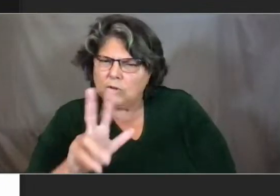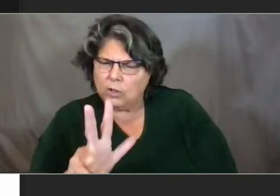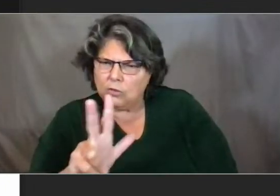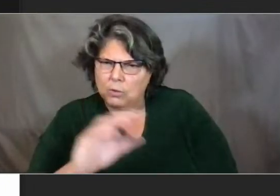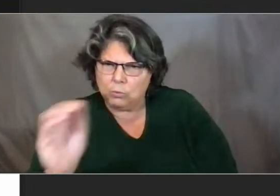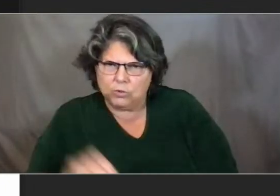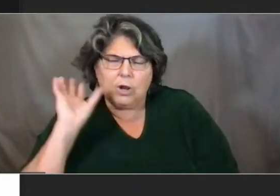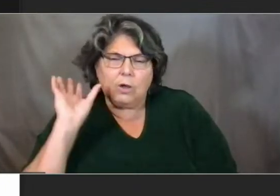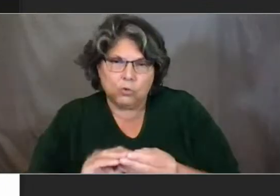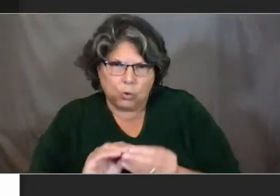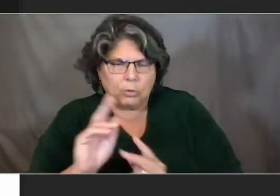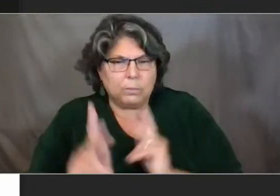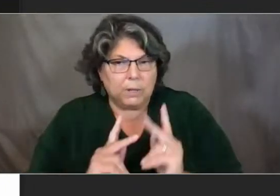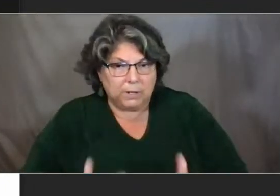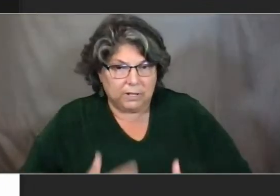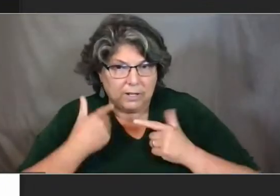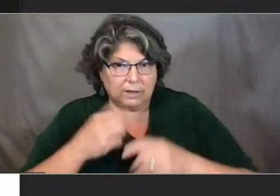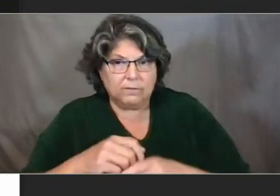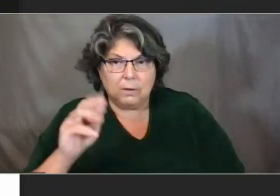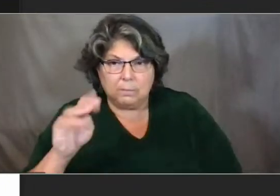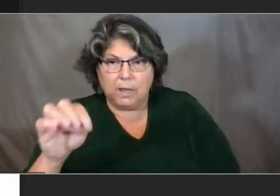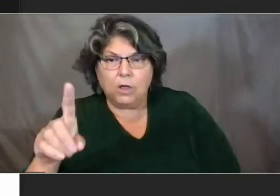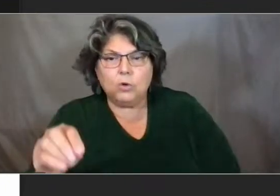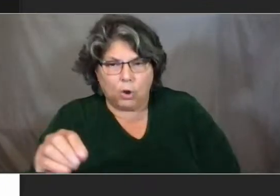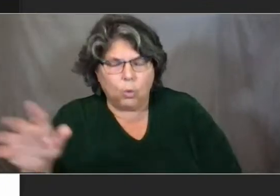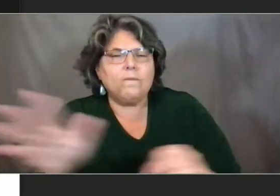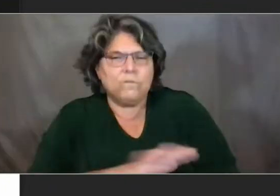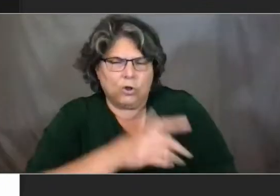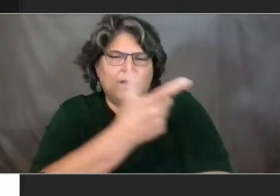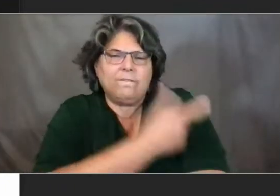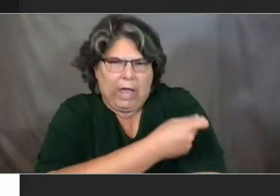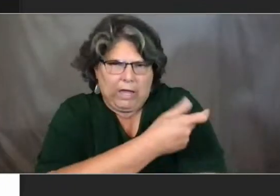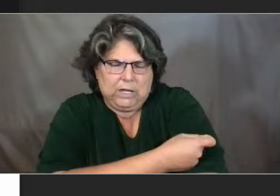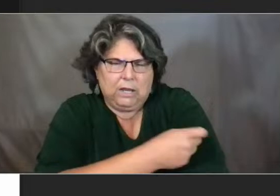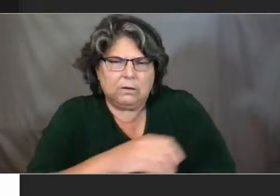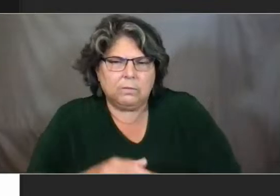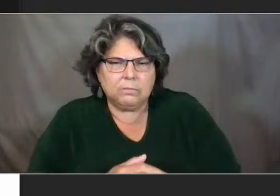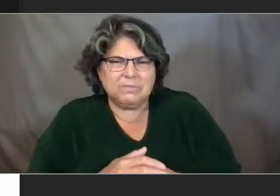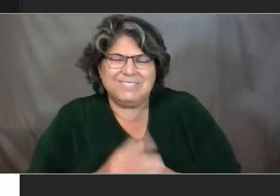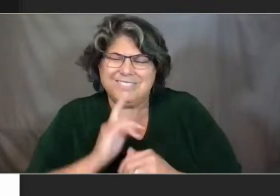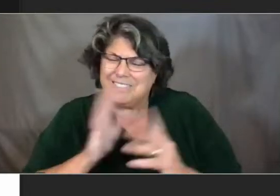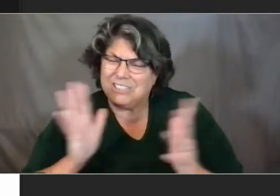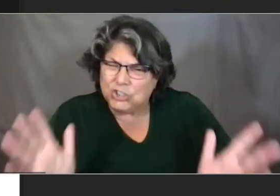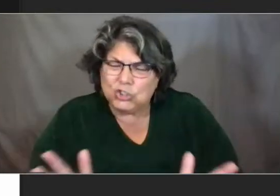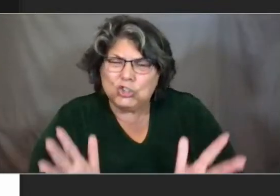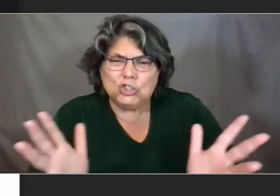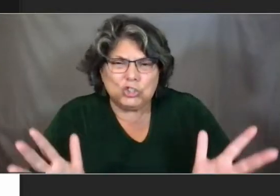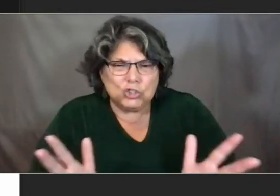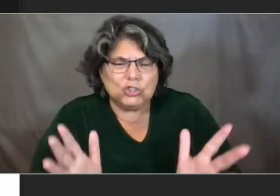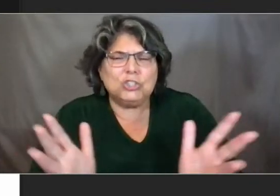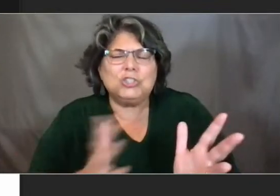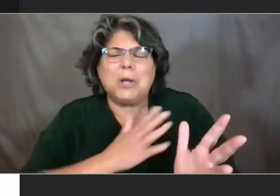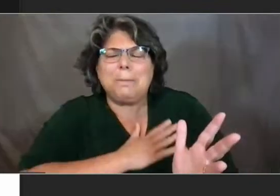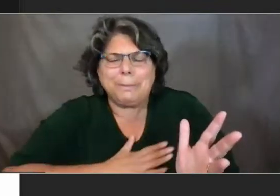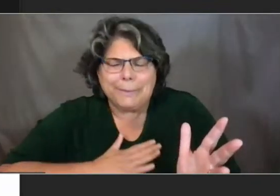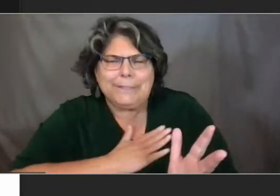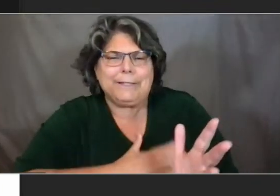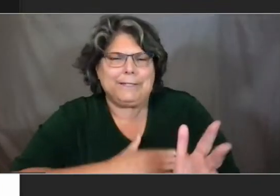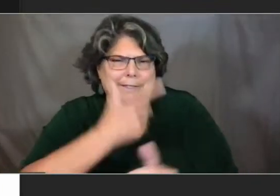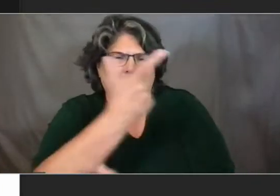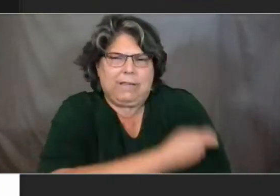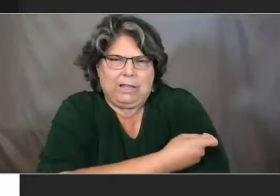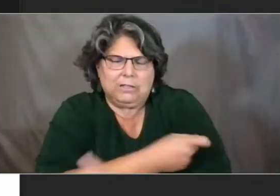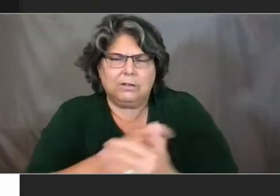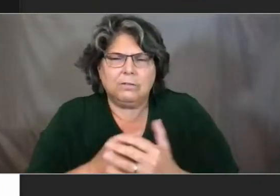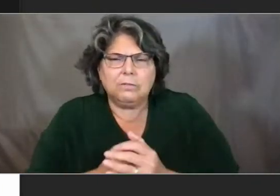that is fully vaccinated. So we're obviously trying to push everybody to continue to get vaccinated And we